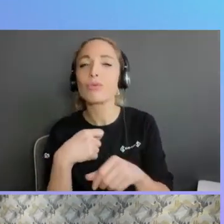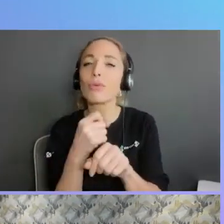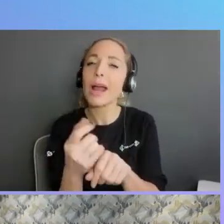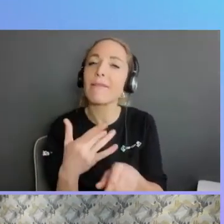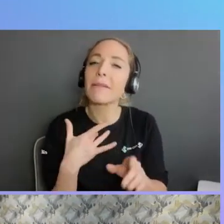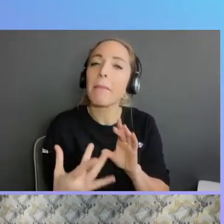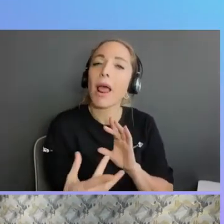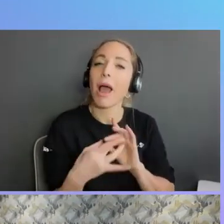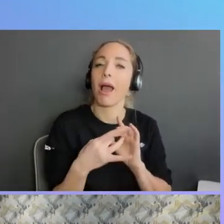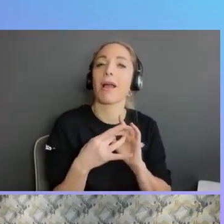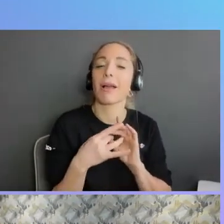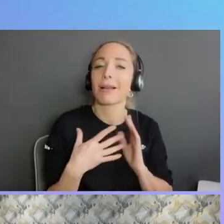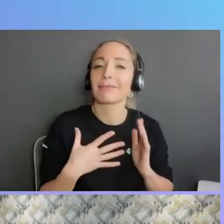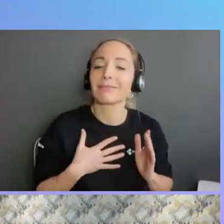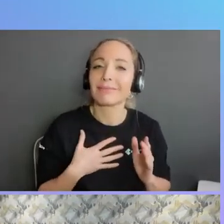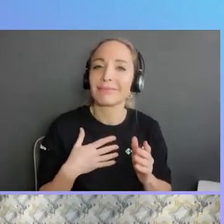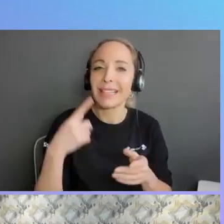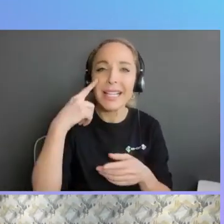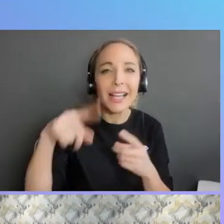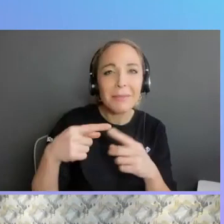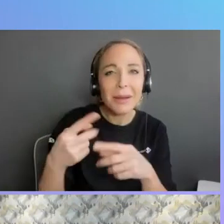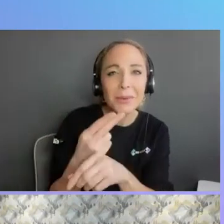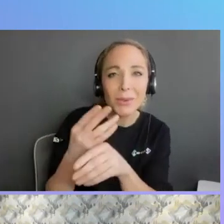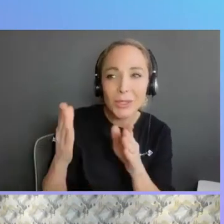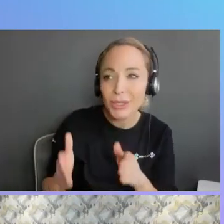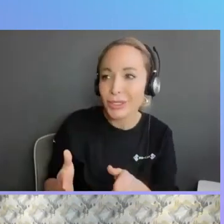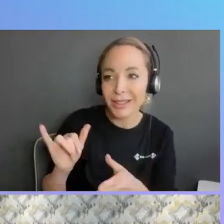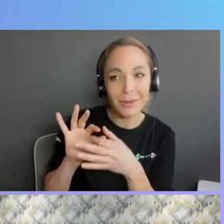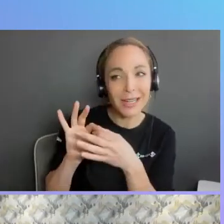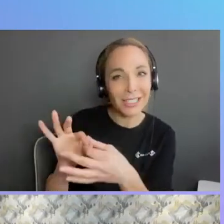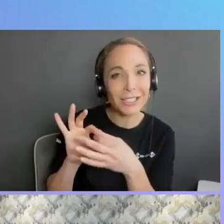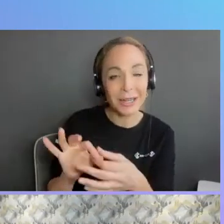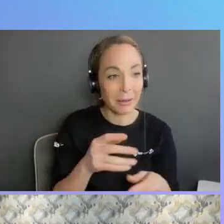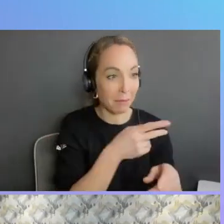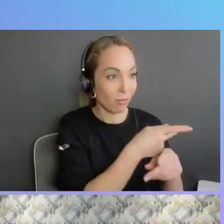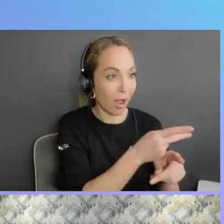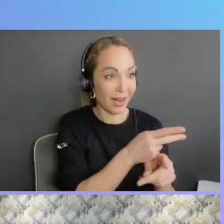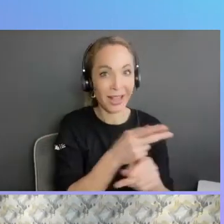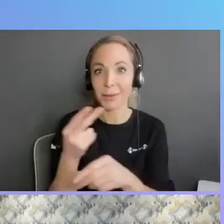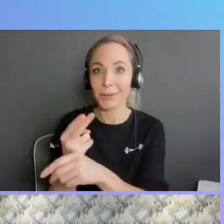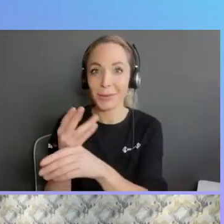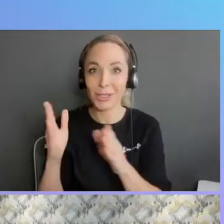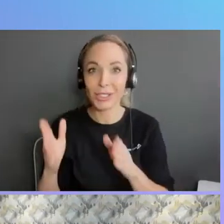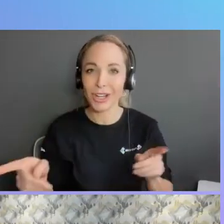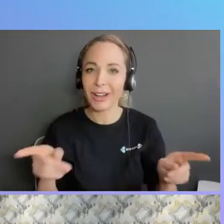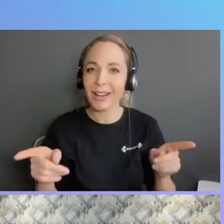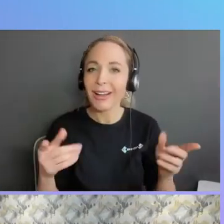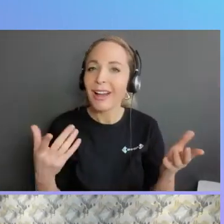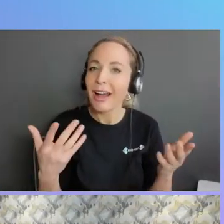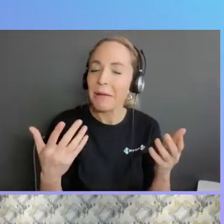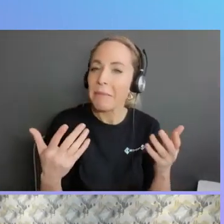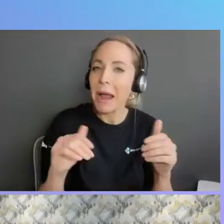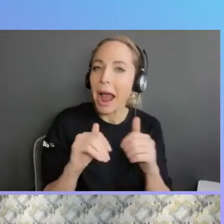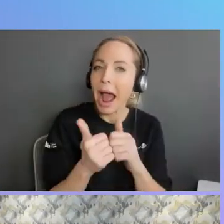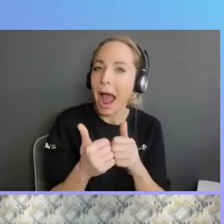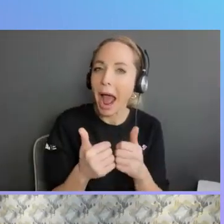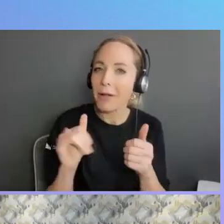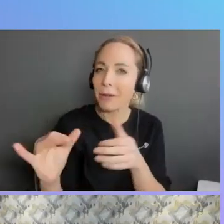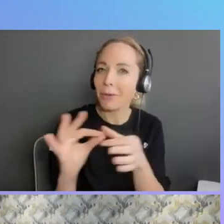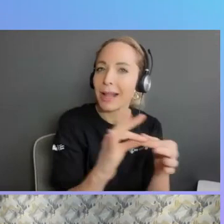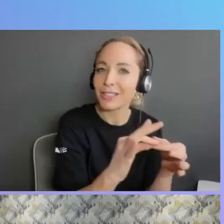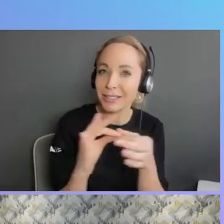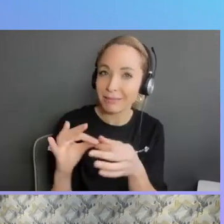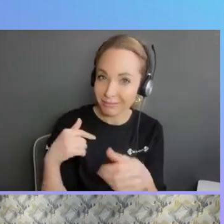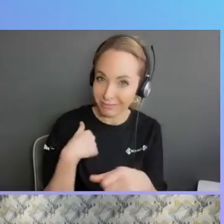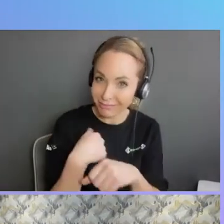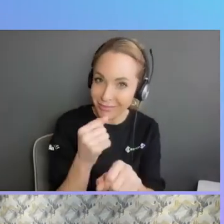relationship of my product with my user? Do they feel part of the product? Am I creating belonging? We need to